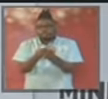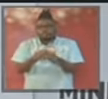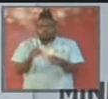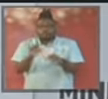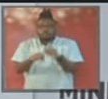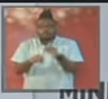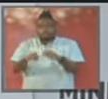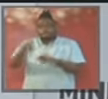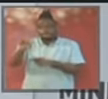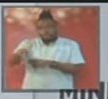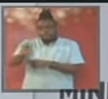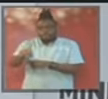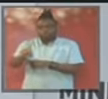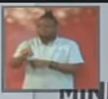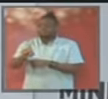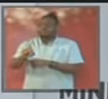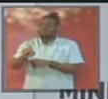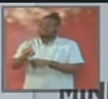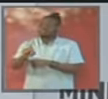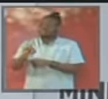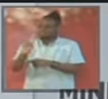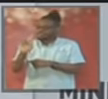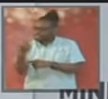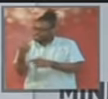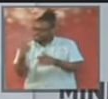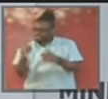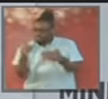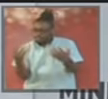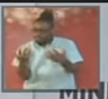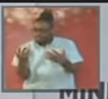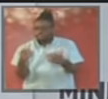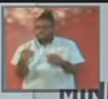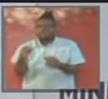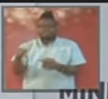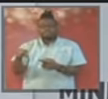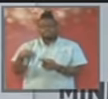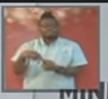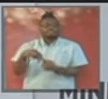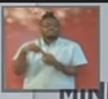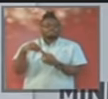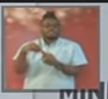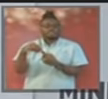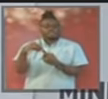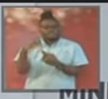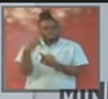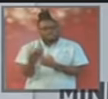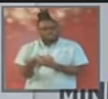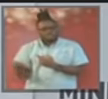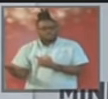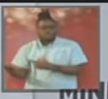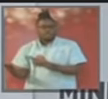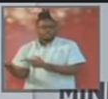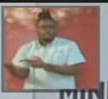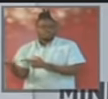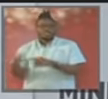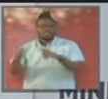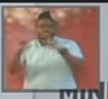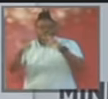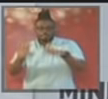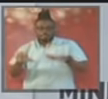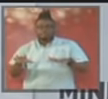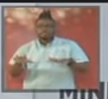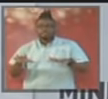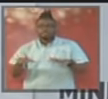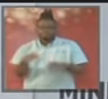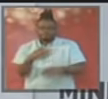the manufacturers. There needs to be special equipment. Again, as the minister mentioned, for example, the Pfizer vaccine needs